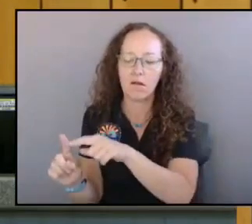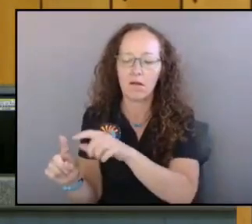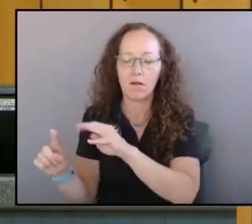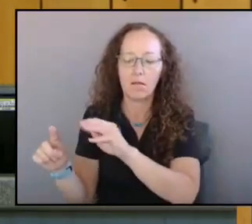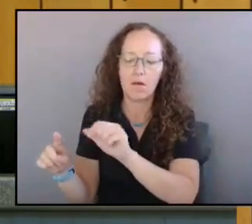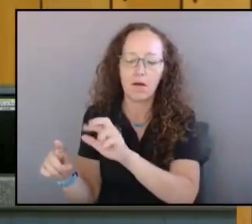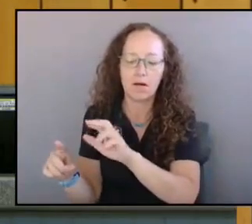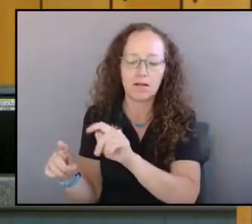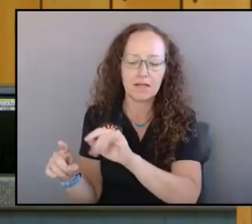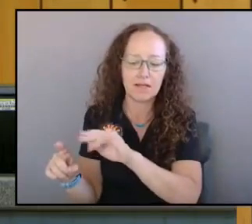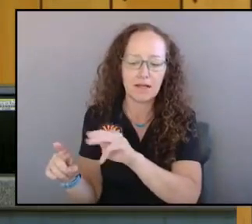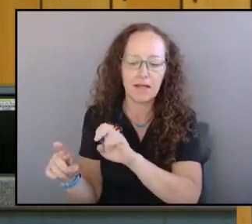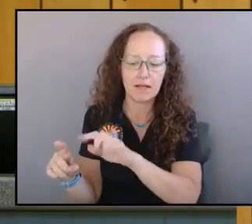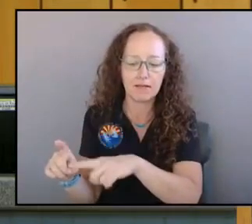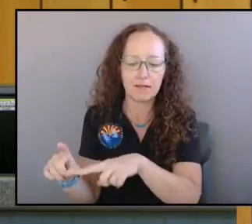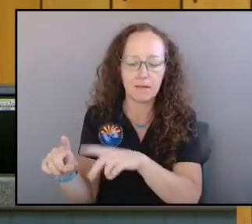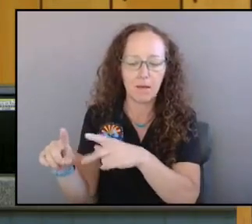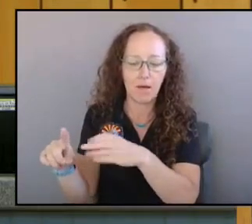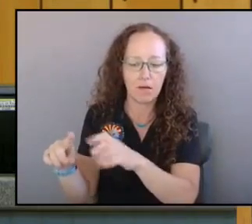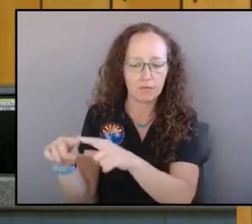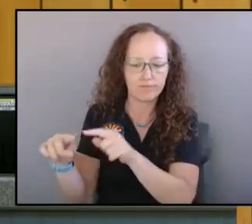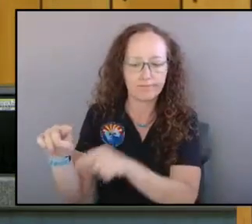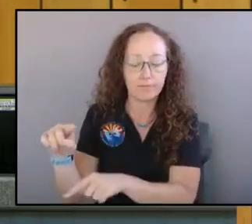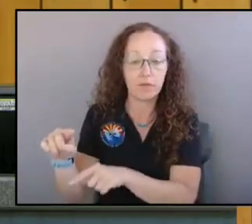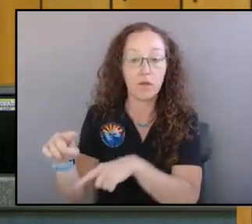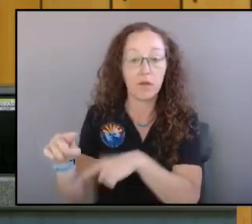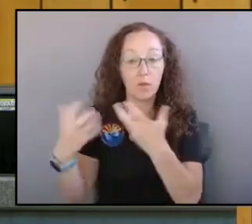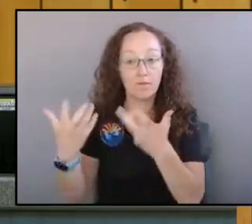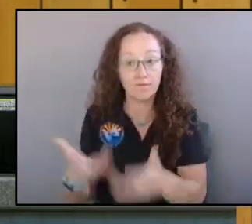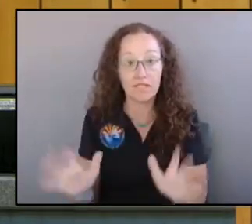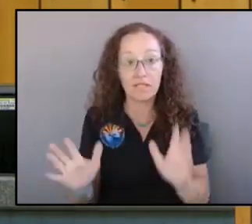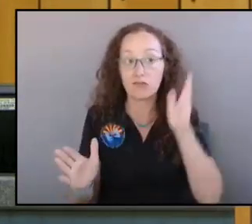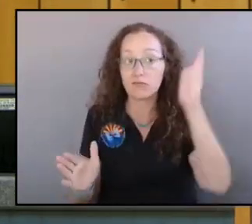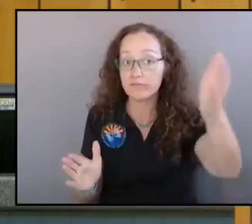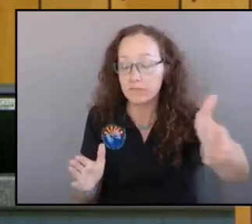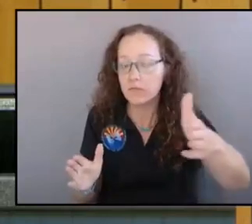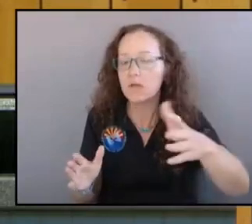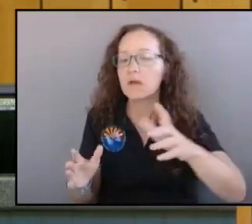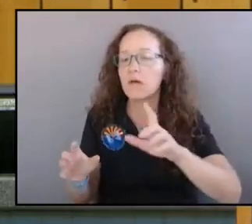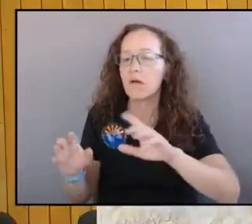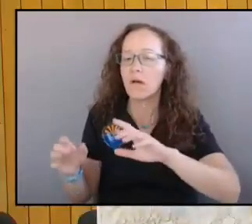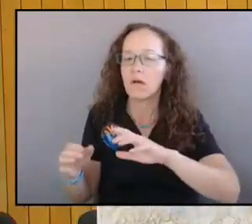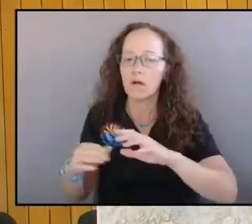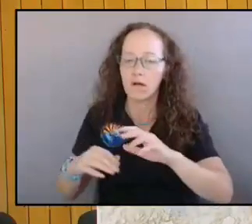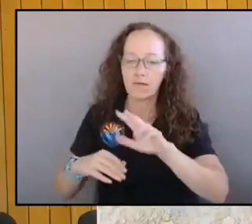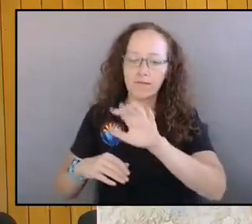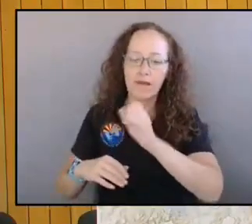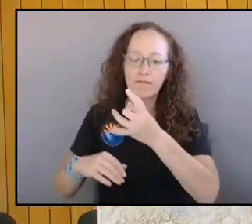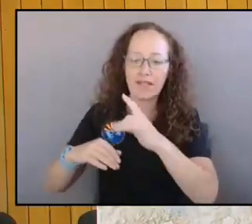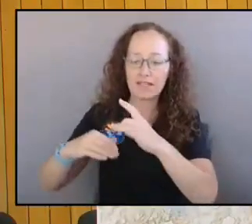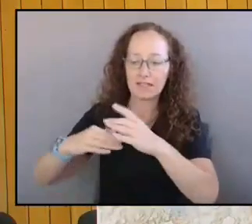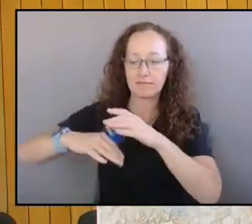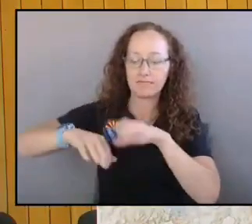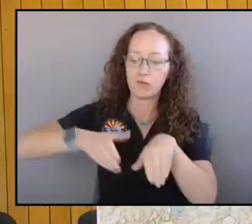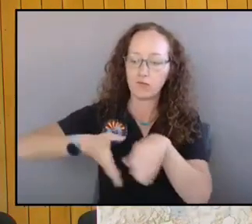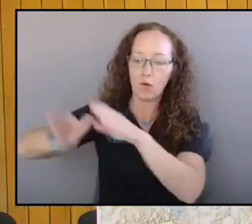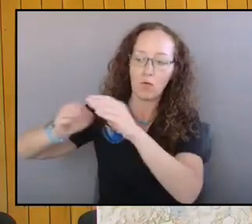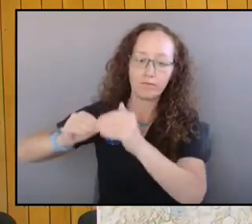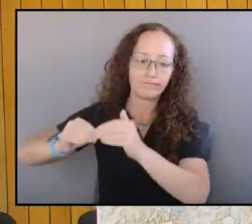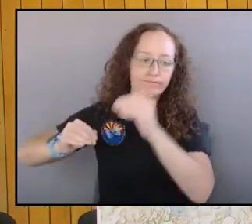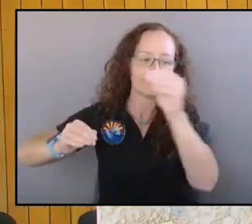518 road is going to be looking really good. With that, we'll back up a little bit and go back